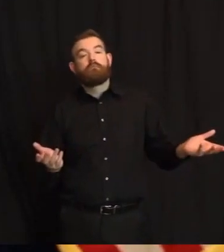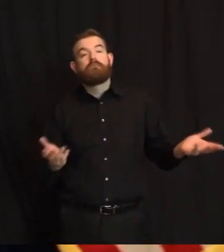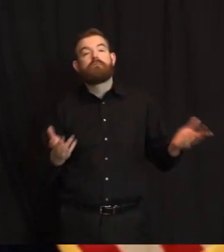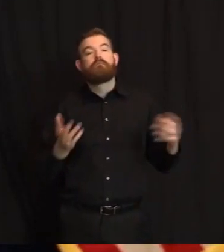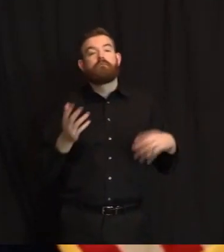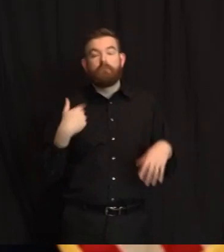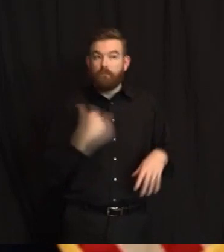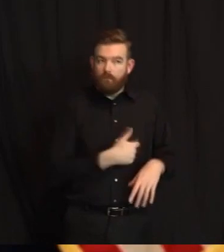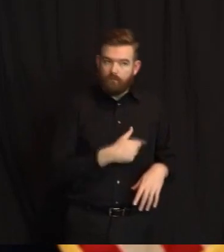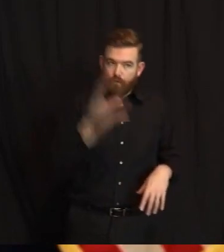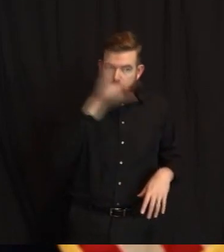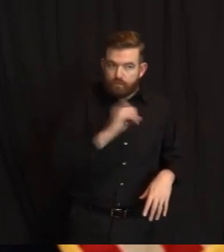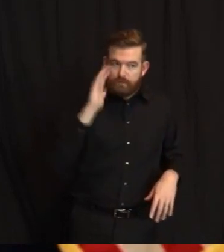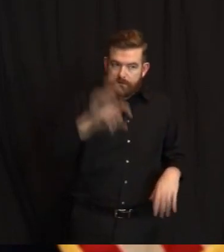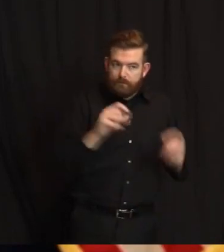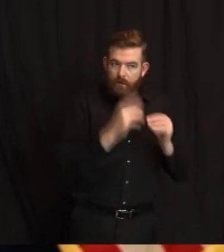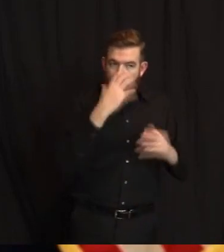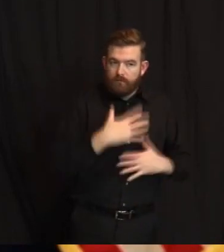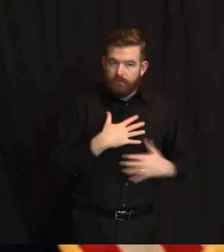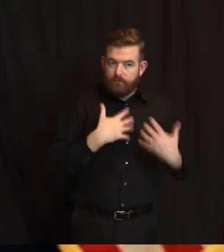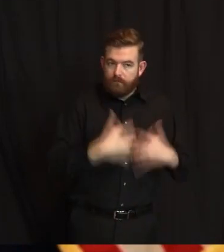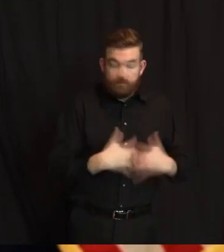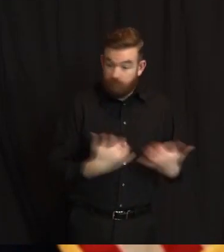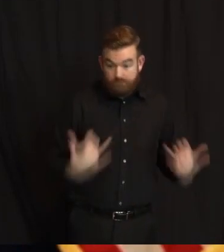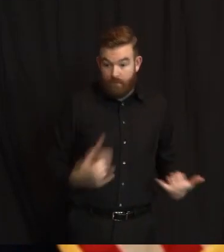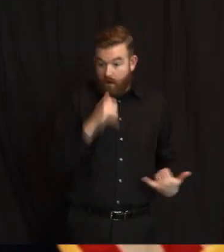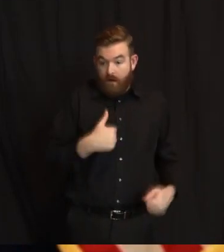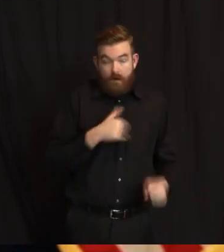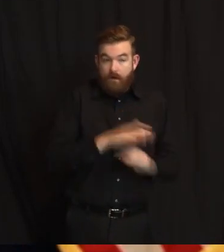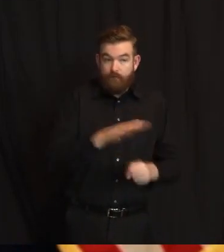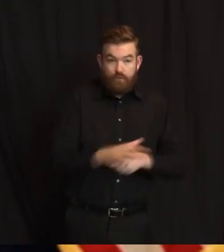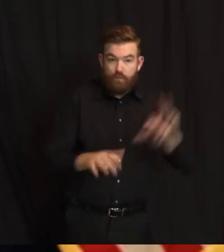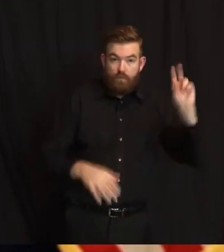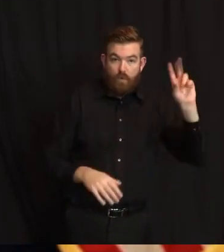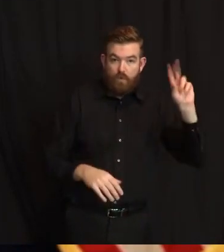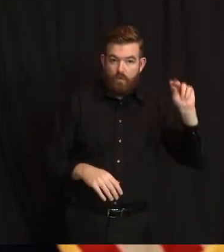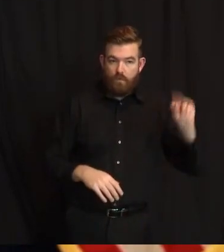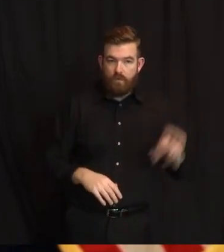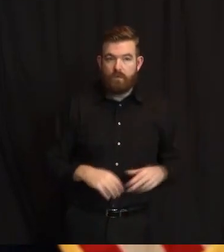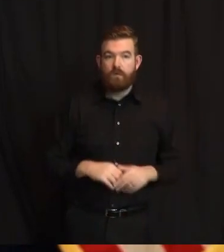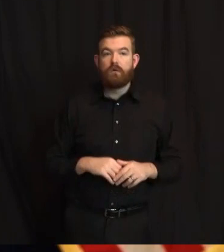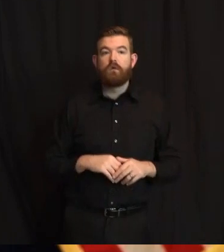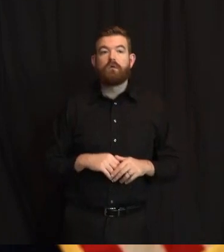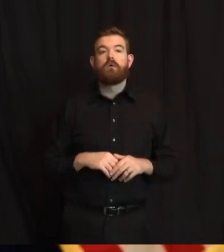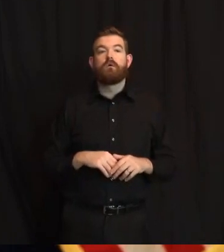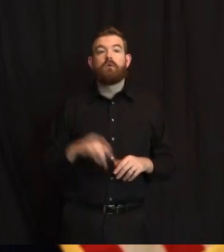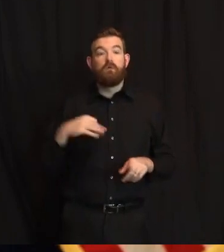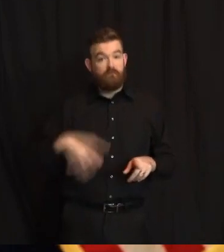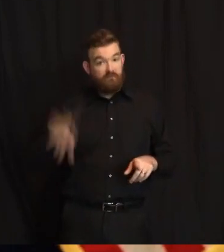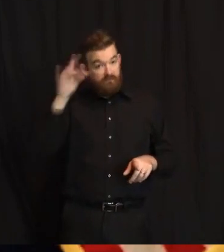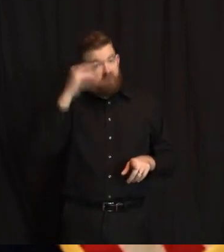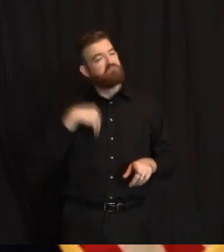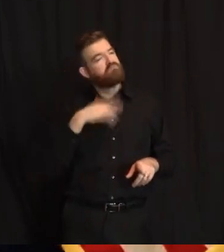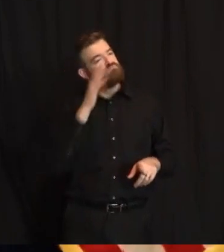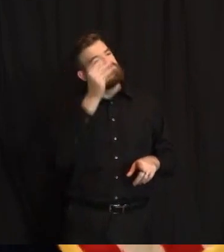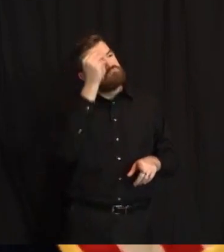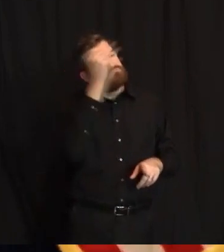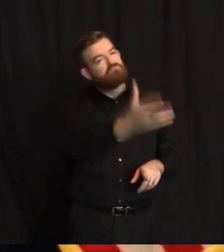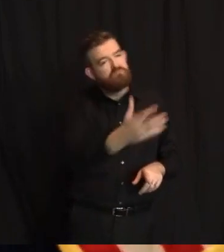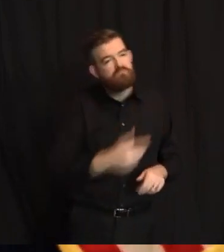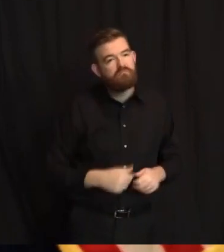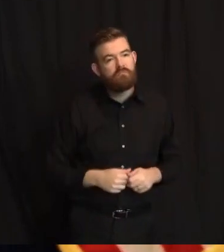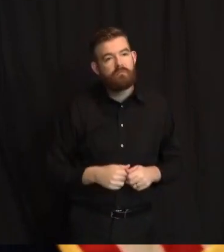at the moment have enough. I don't have a number for you, though. We'll come back to you if we do have a number. Thank you. Real quick, if we could. Again,